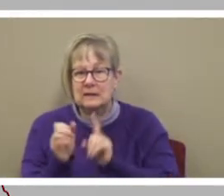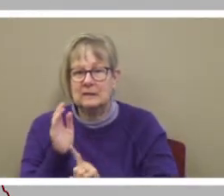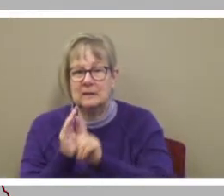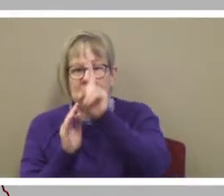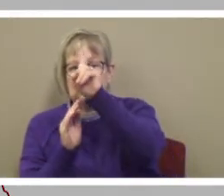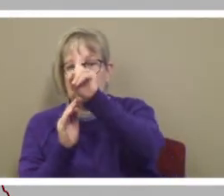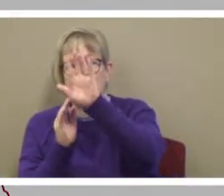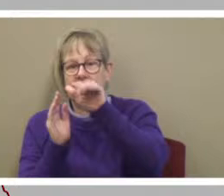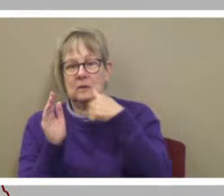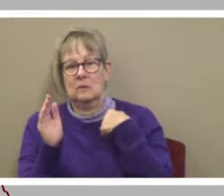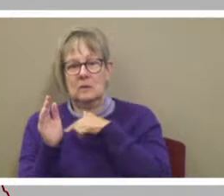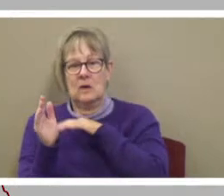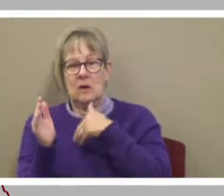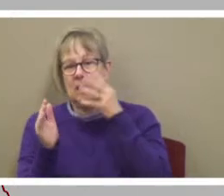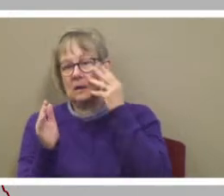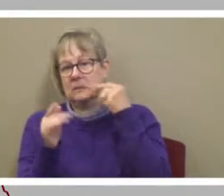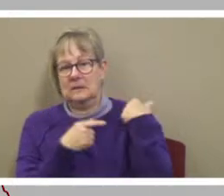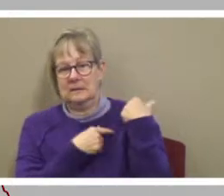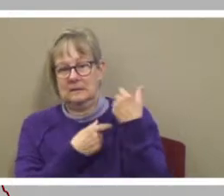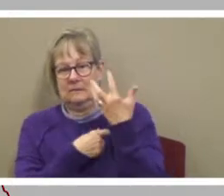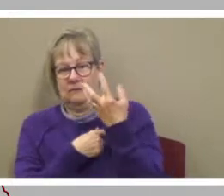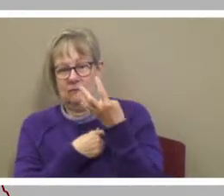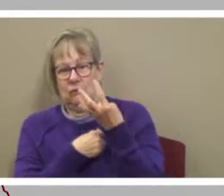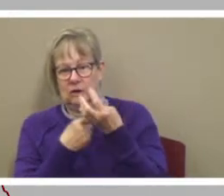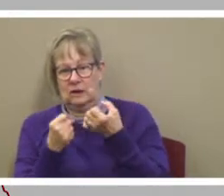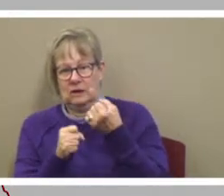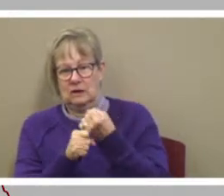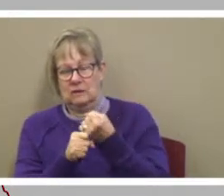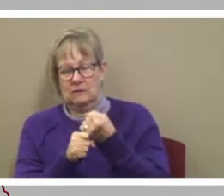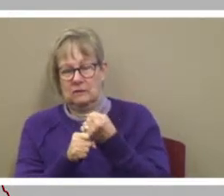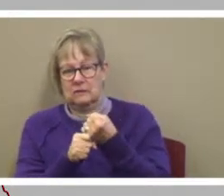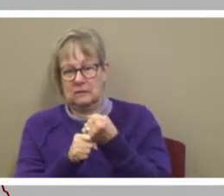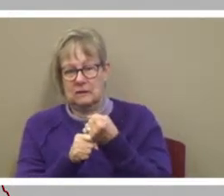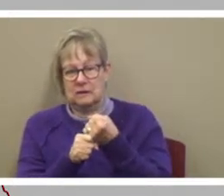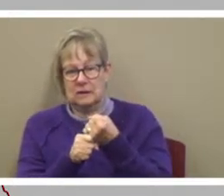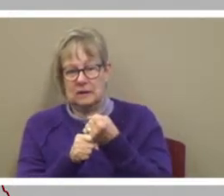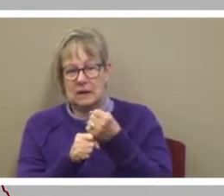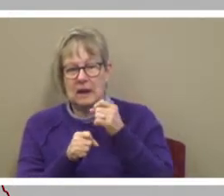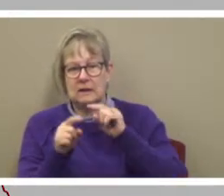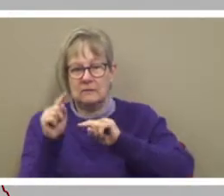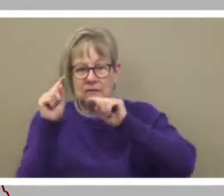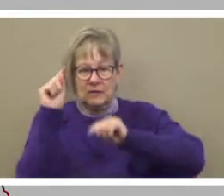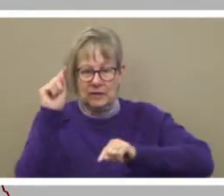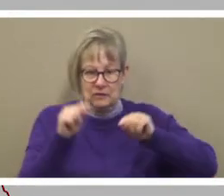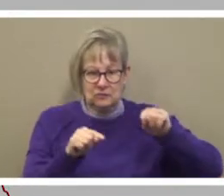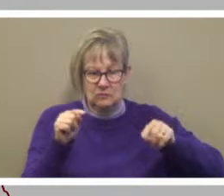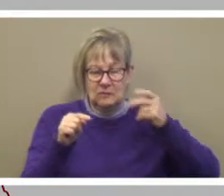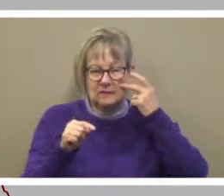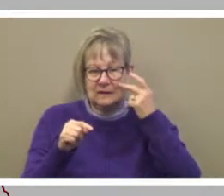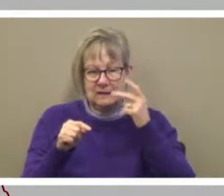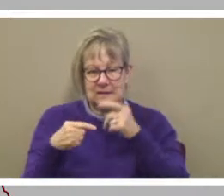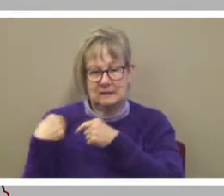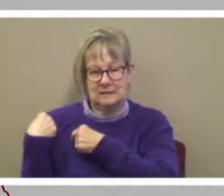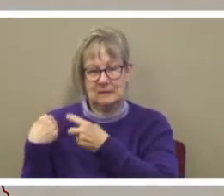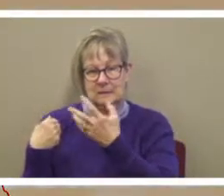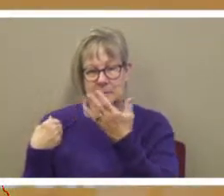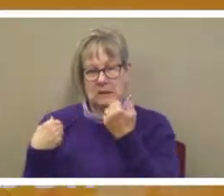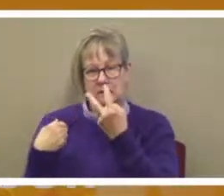have experienced over the past 4 years and the fluctuation that we've seen over the past two.